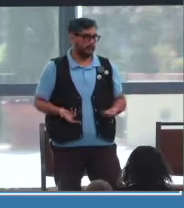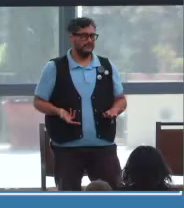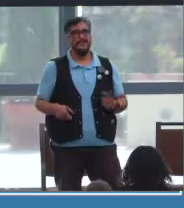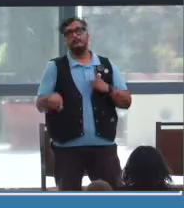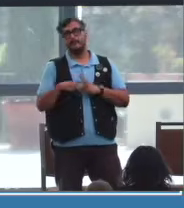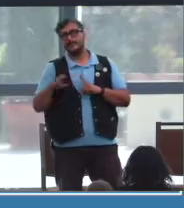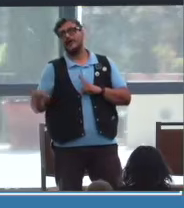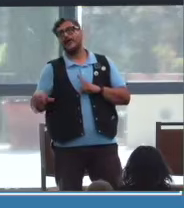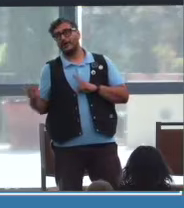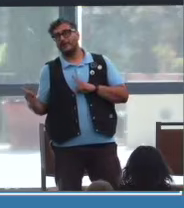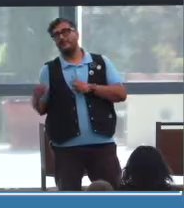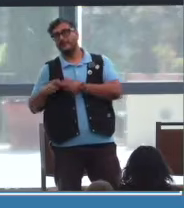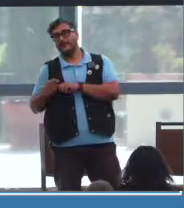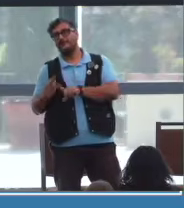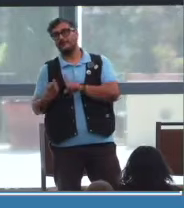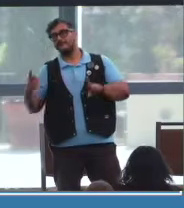the other problems with smoking.